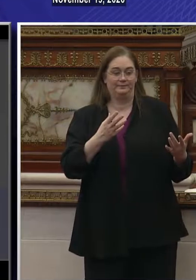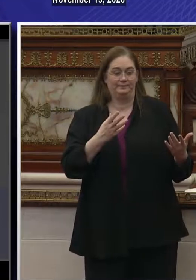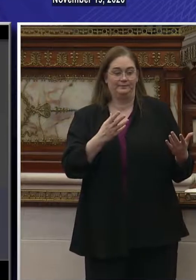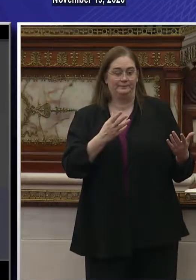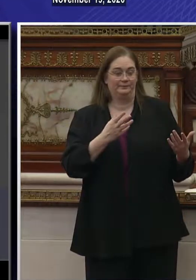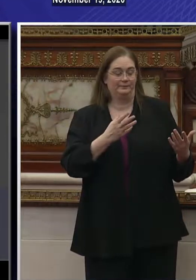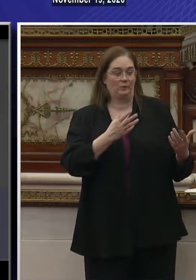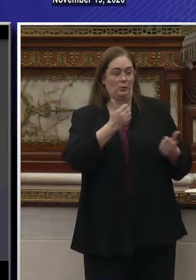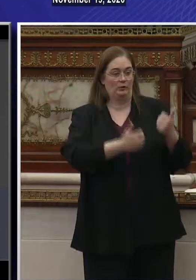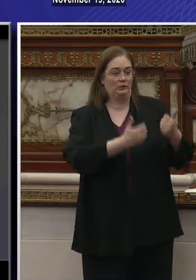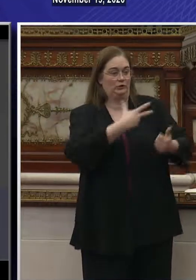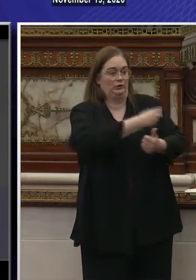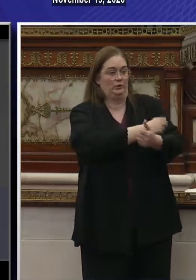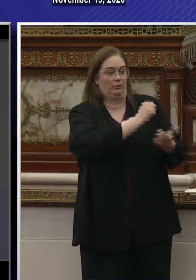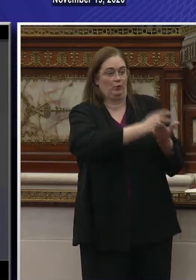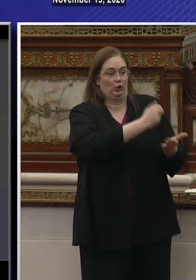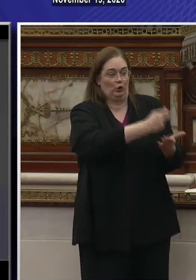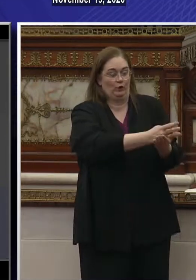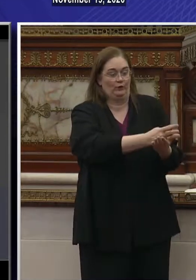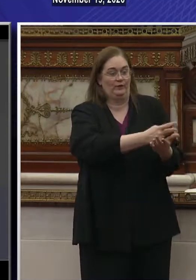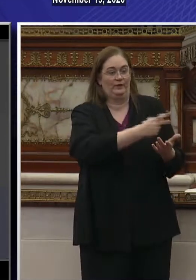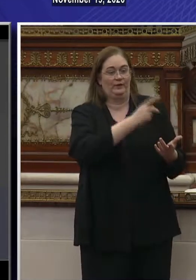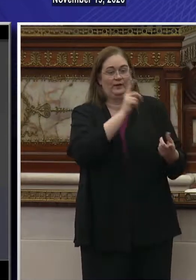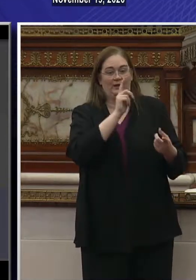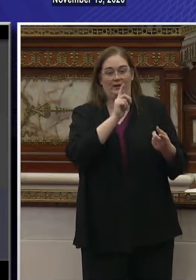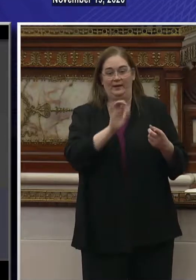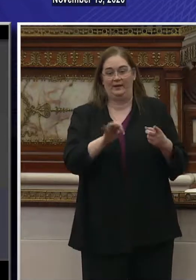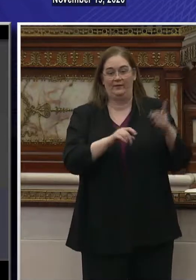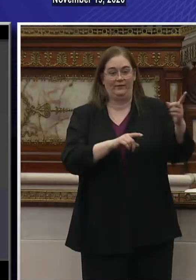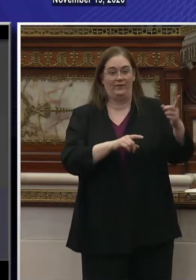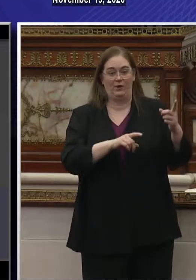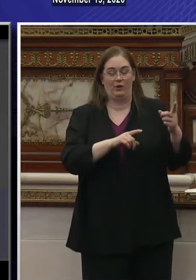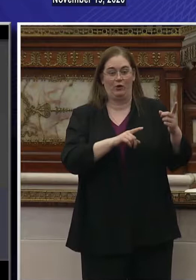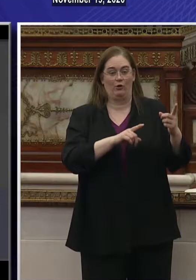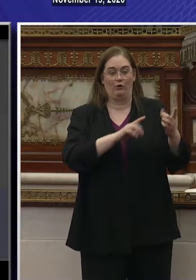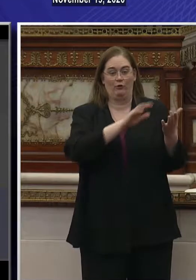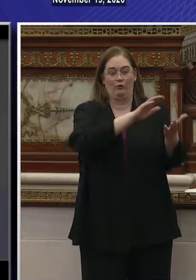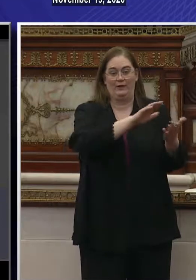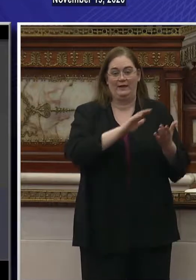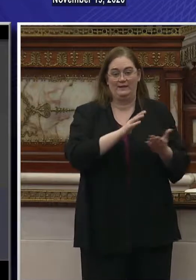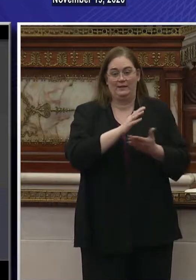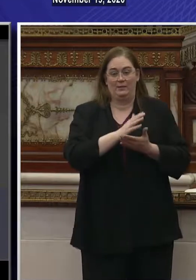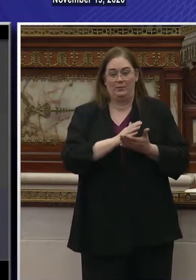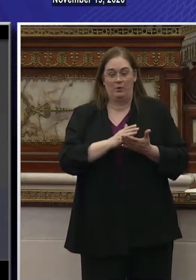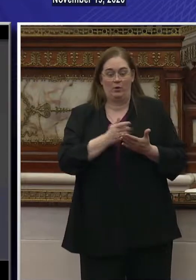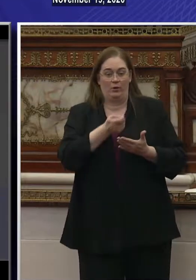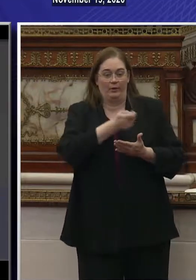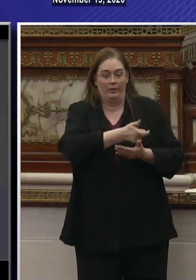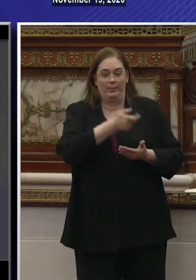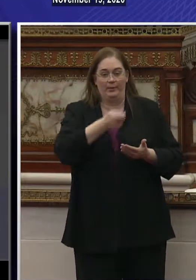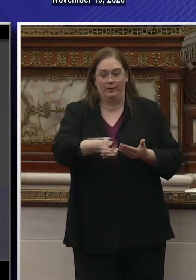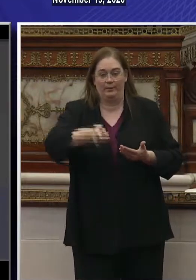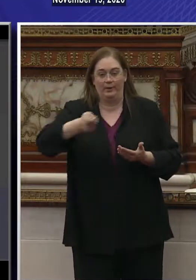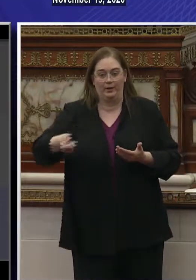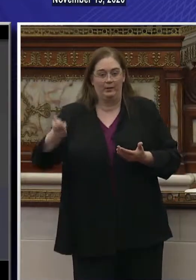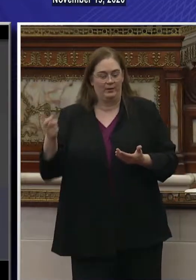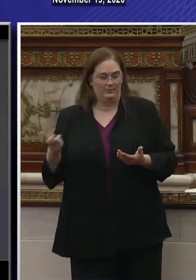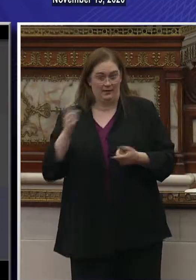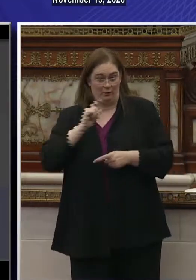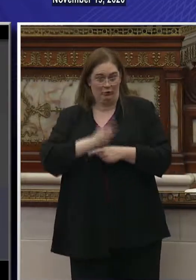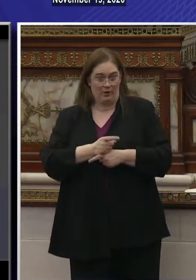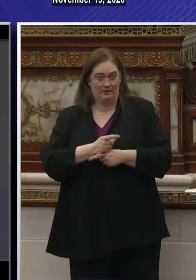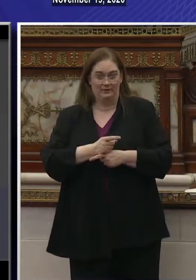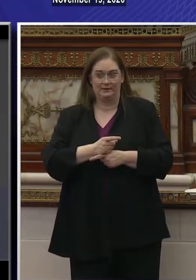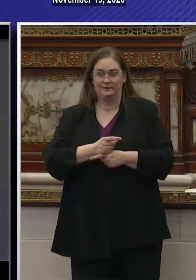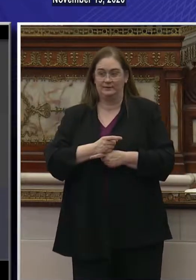have been approved if they're releasing, in part, a little at a time. Is that correct?